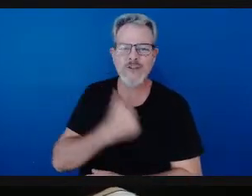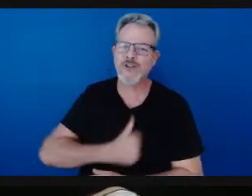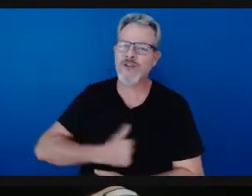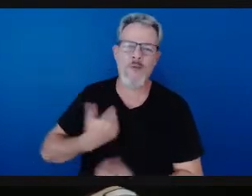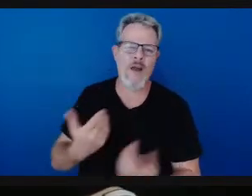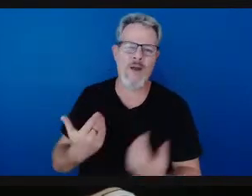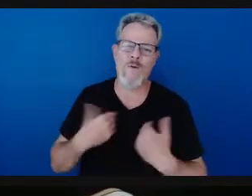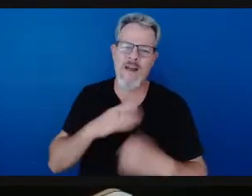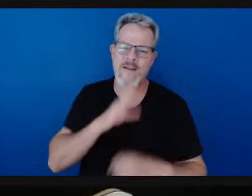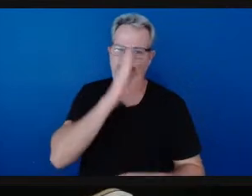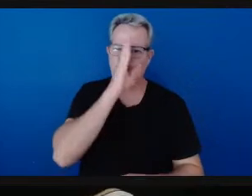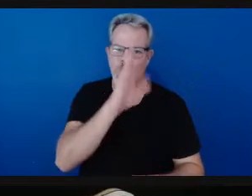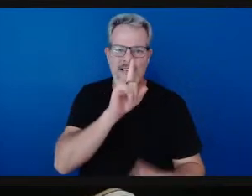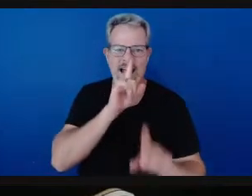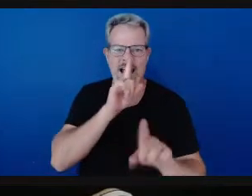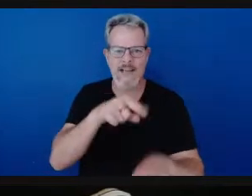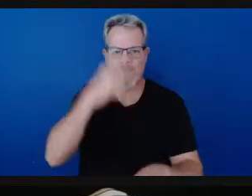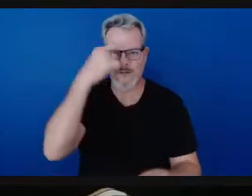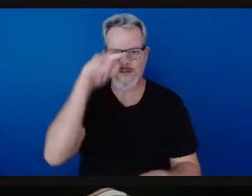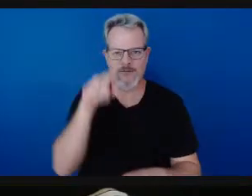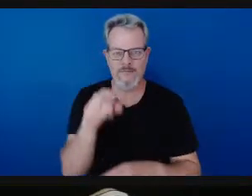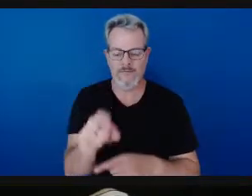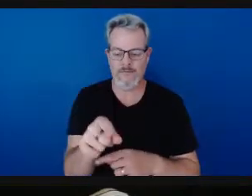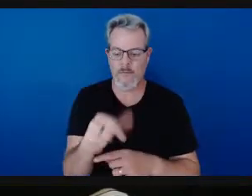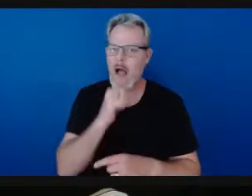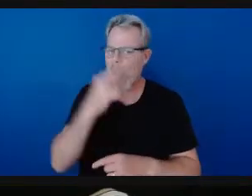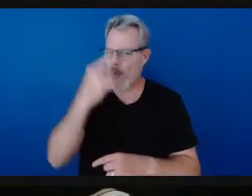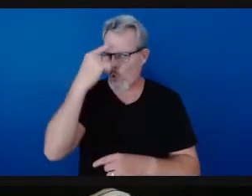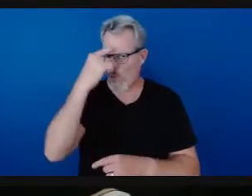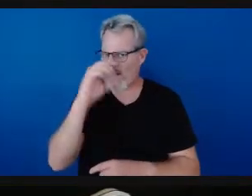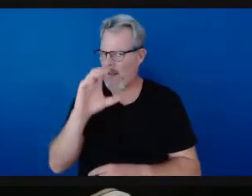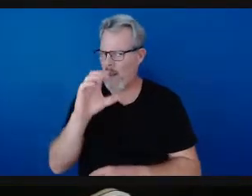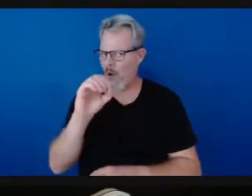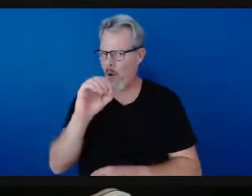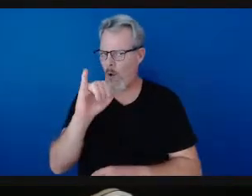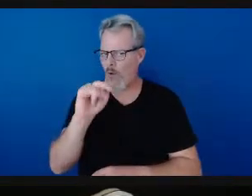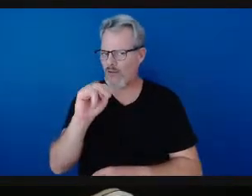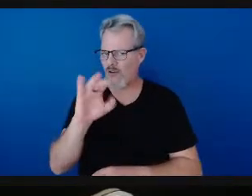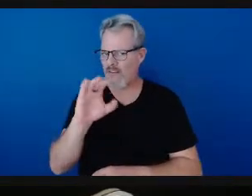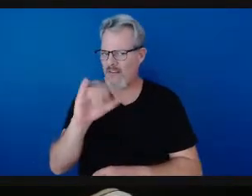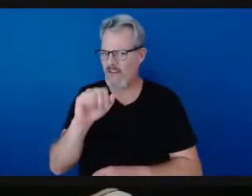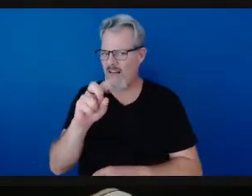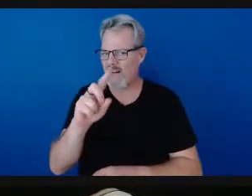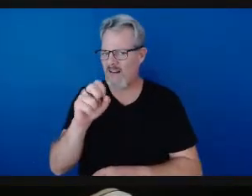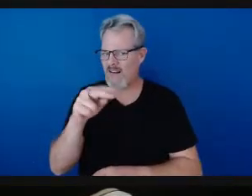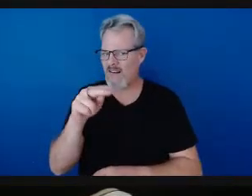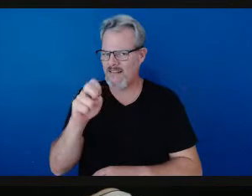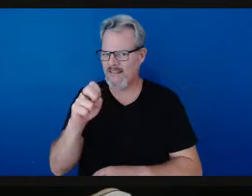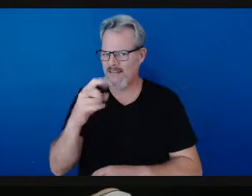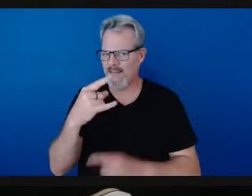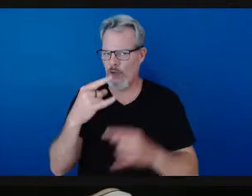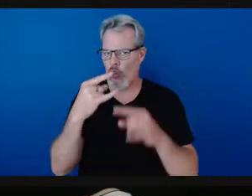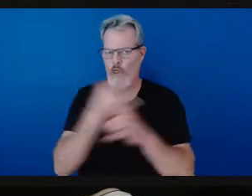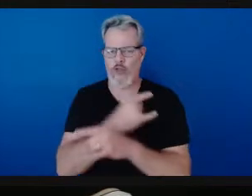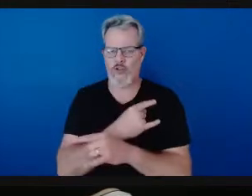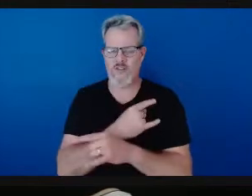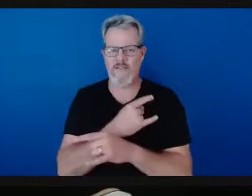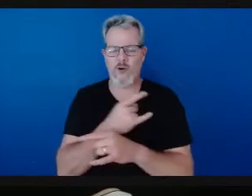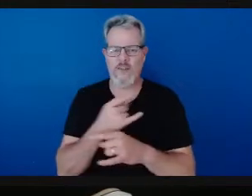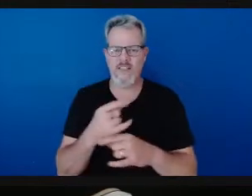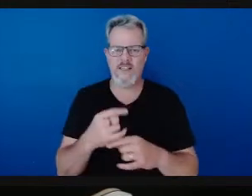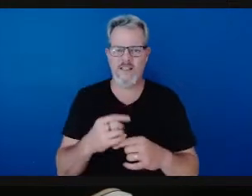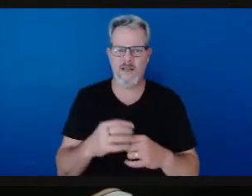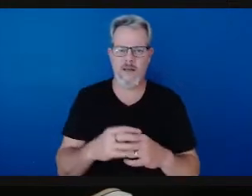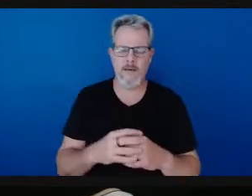you. I don't think it's just a coincidence. I think that it is telling you something more about the properties of the system, that it's able